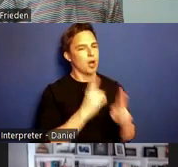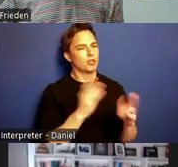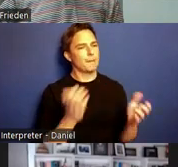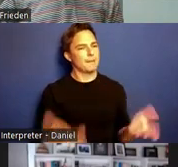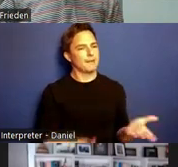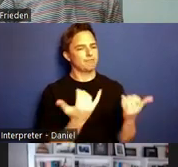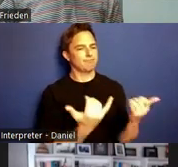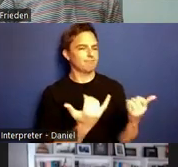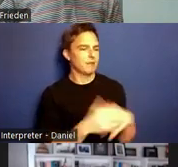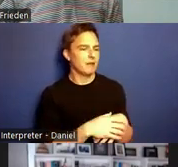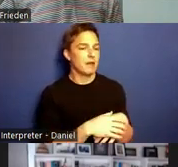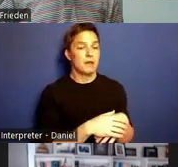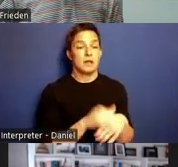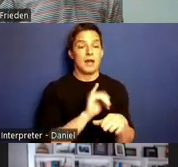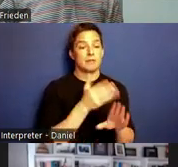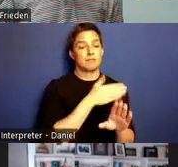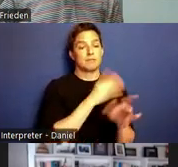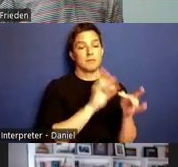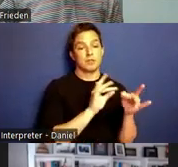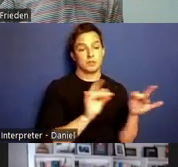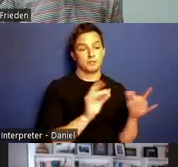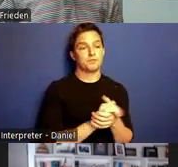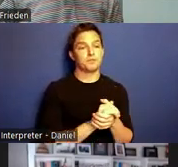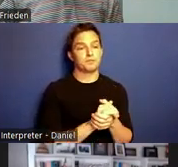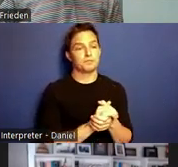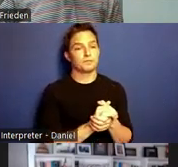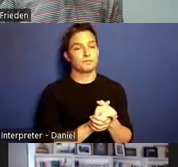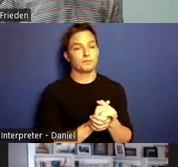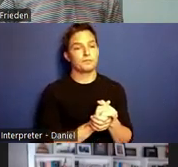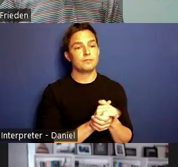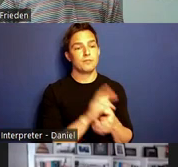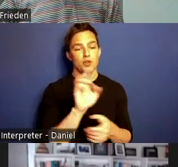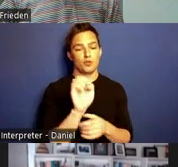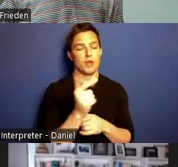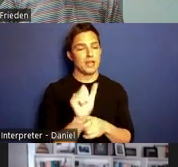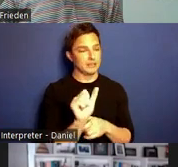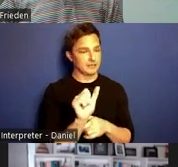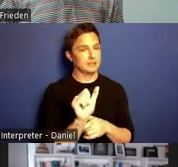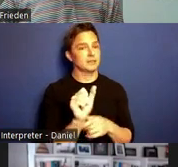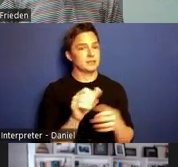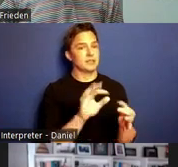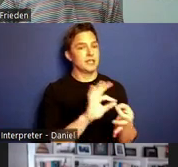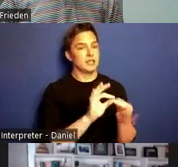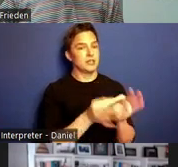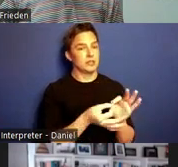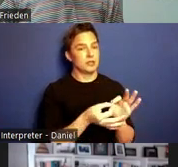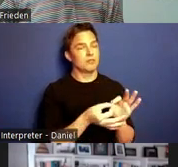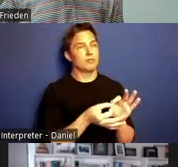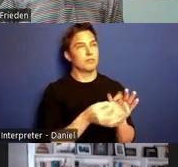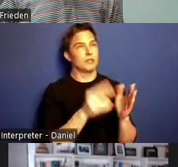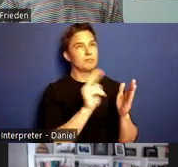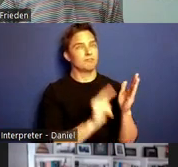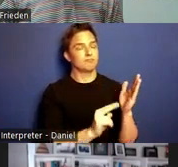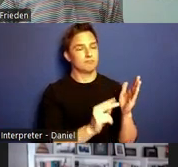as previous speakers have mentioned, the regulations interpreting and giving guidance to